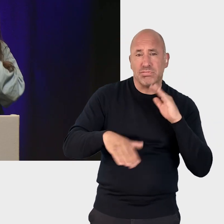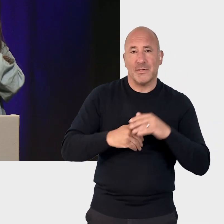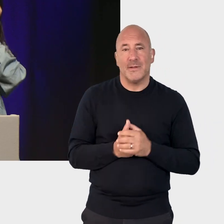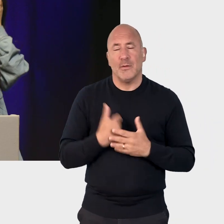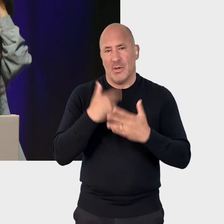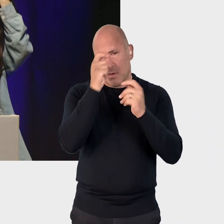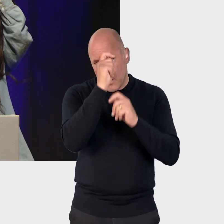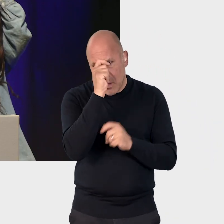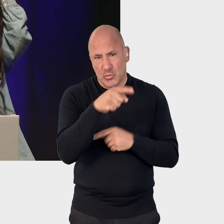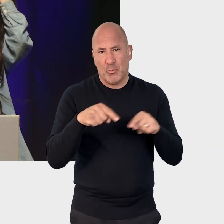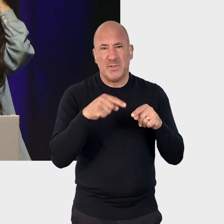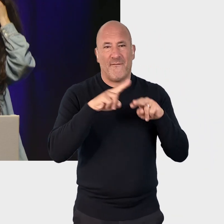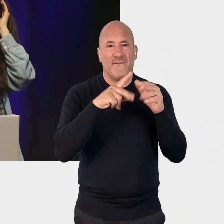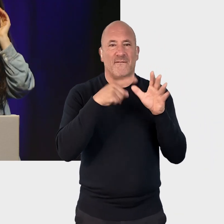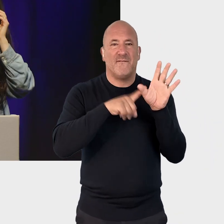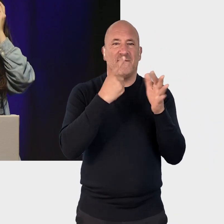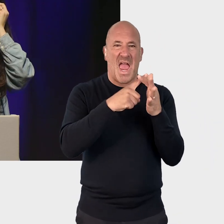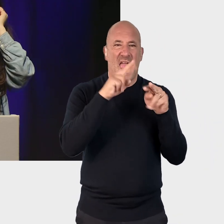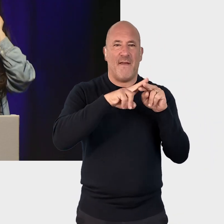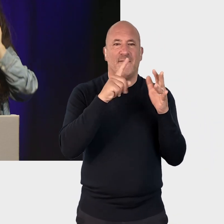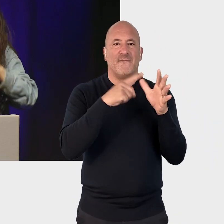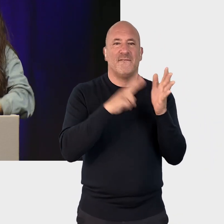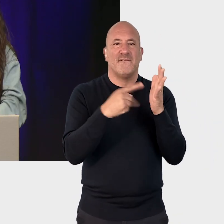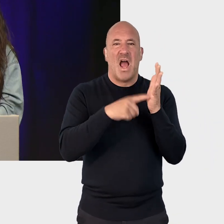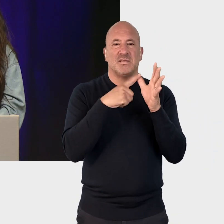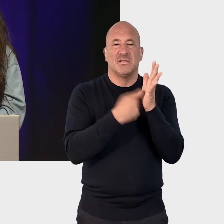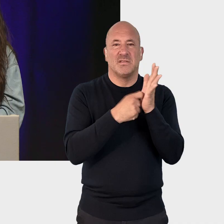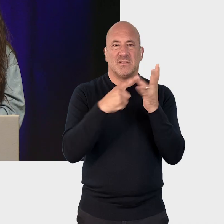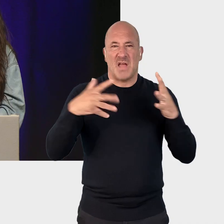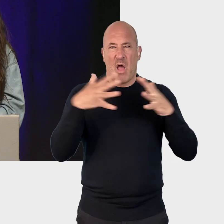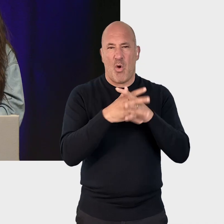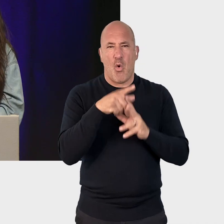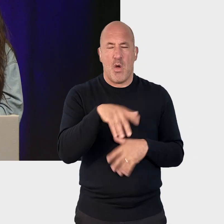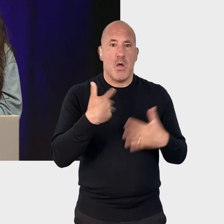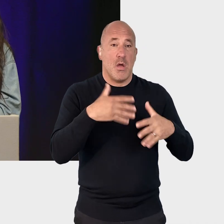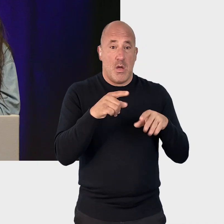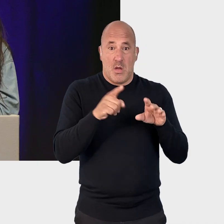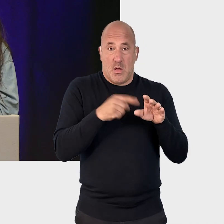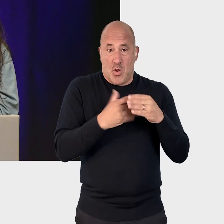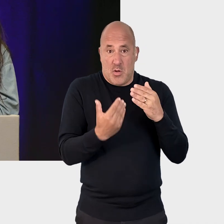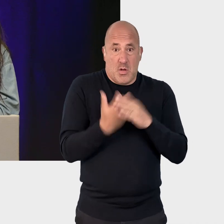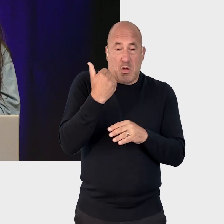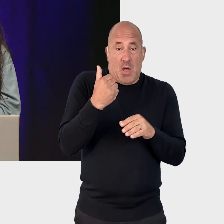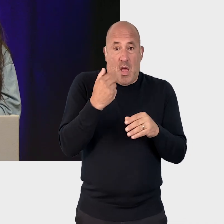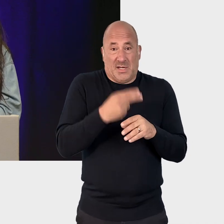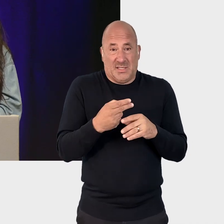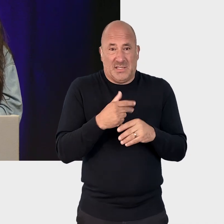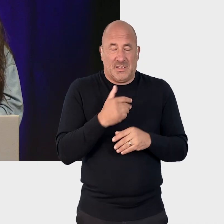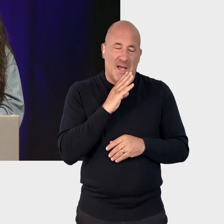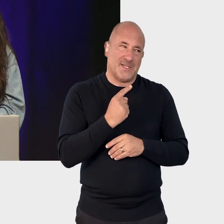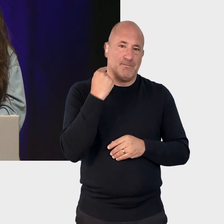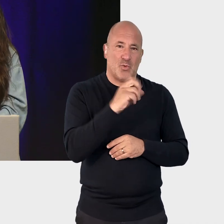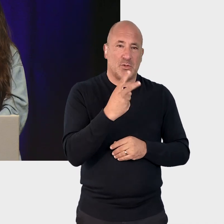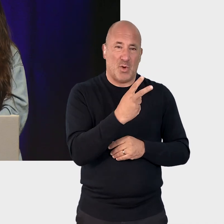celebration. We'll be paying tribute to musician Faye Fantaro, an incredible emerging artist